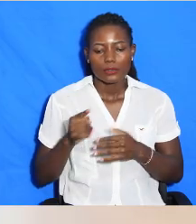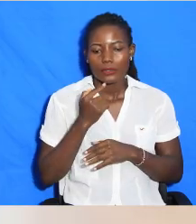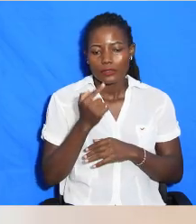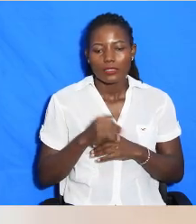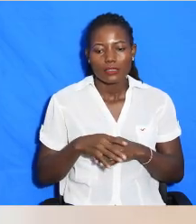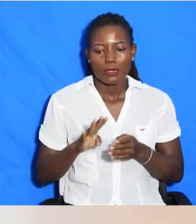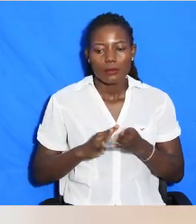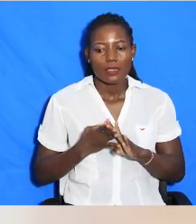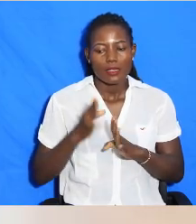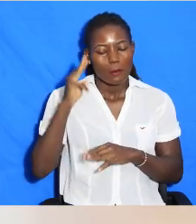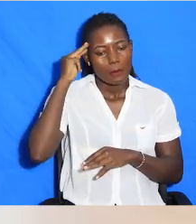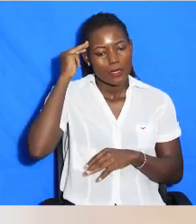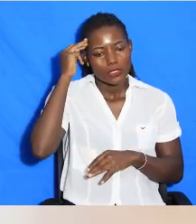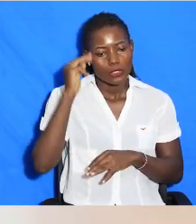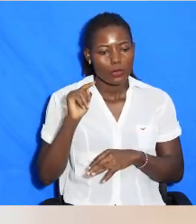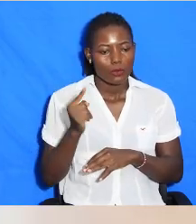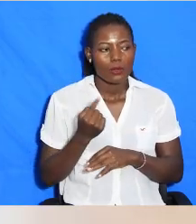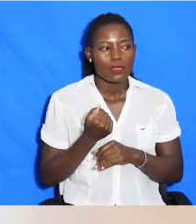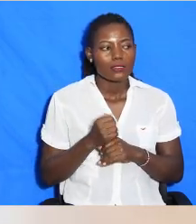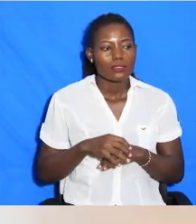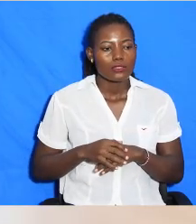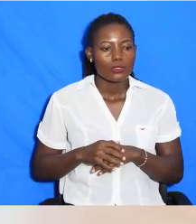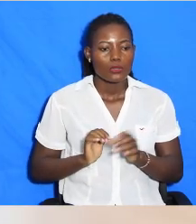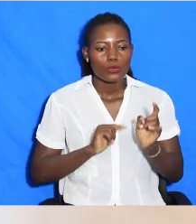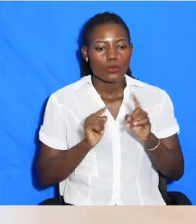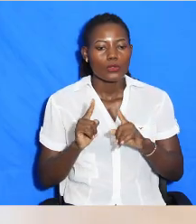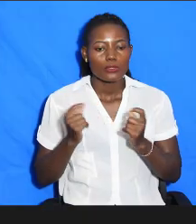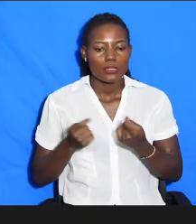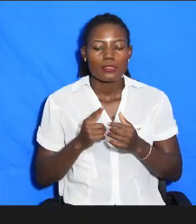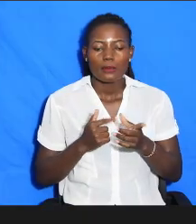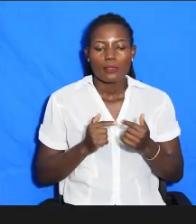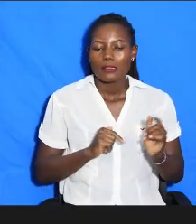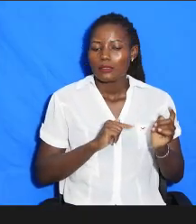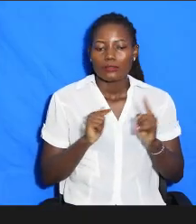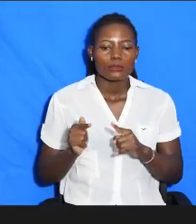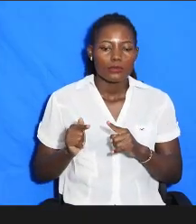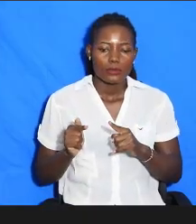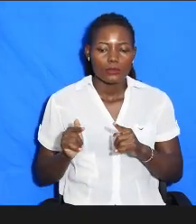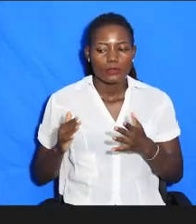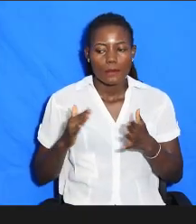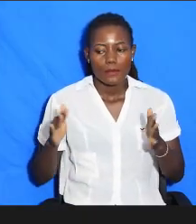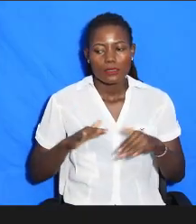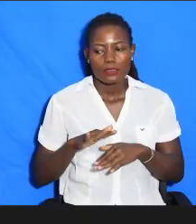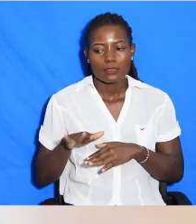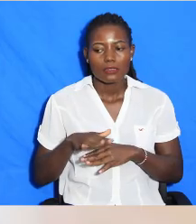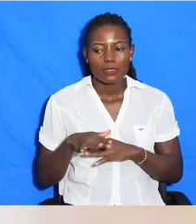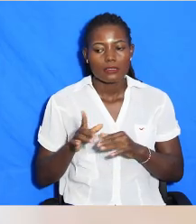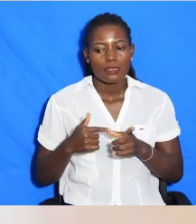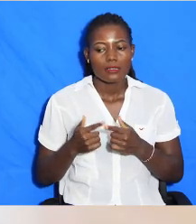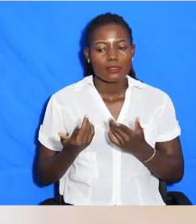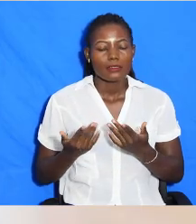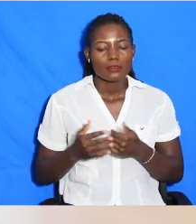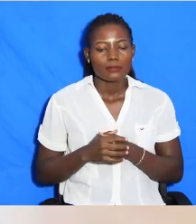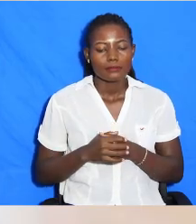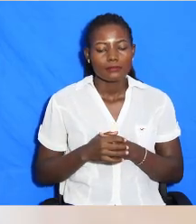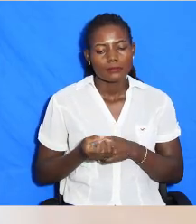becomes mental? Once you made it to the team, when it comes to the big stage, then mm, you don't have that mm, drive,